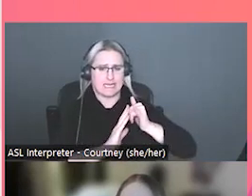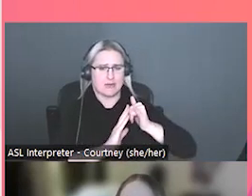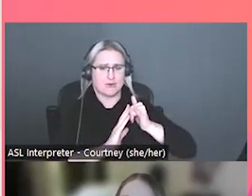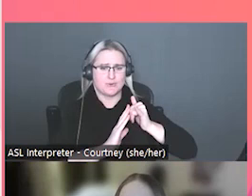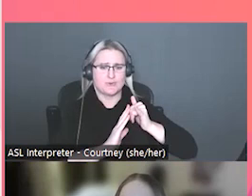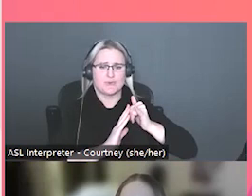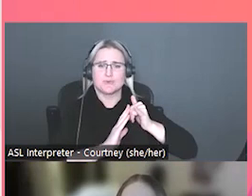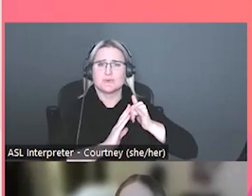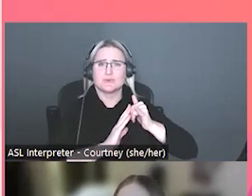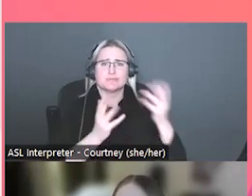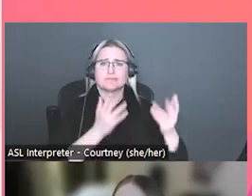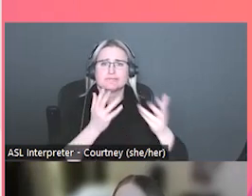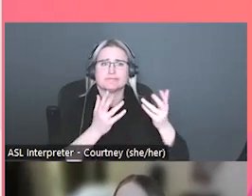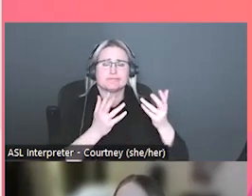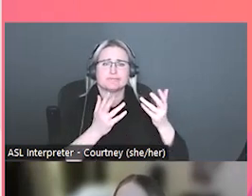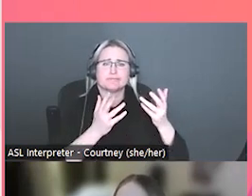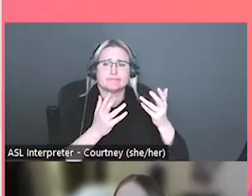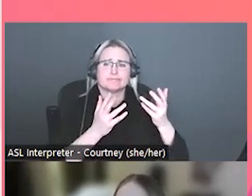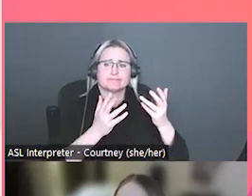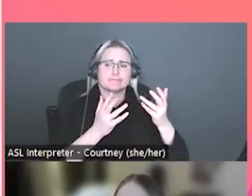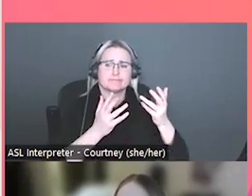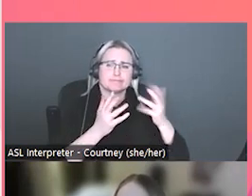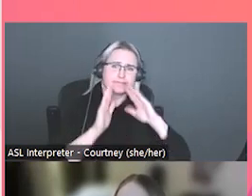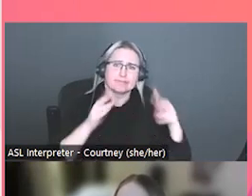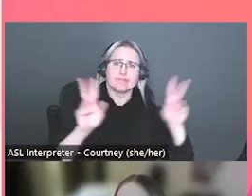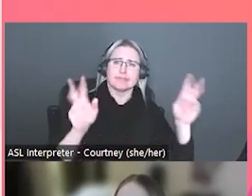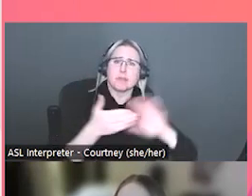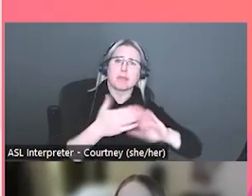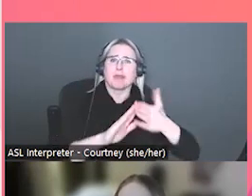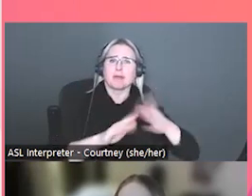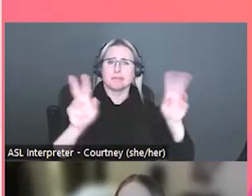rehabilitation to become quote unquote normal.